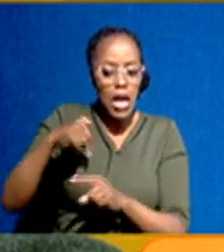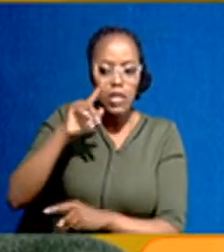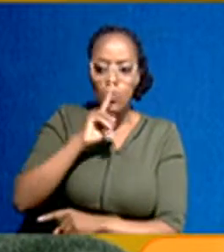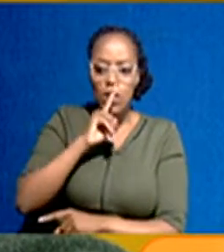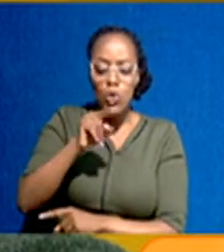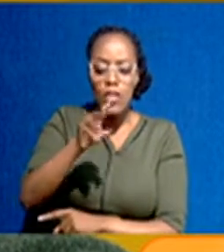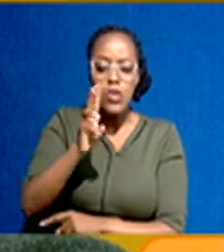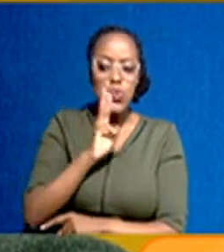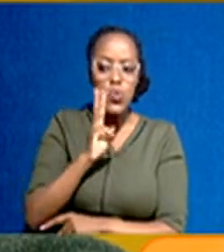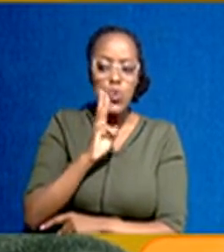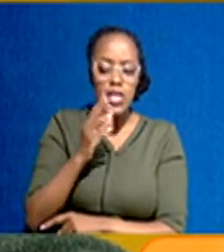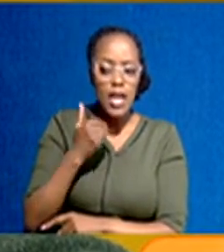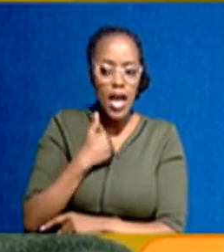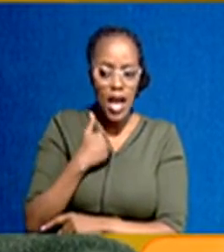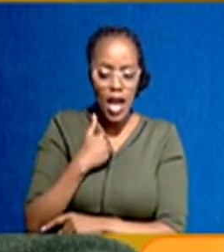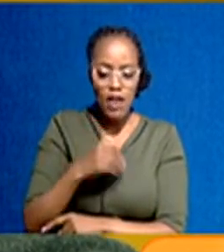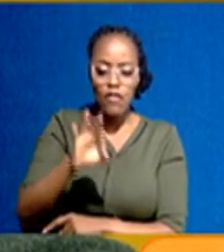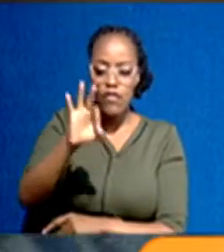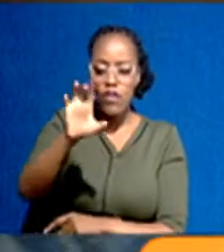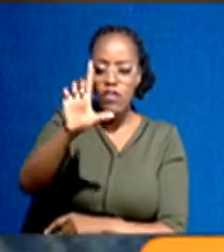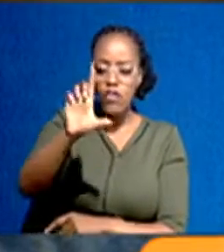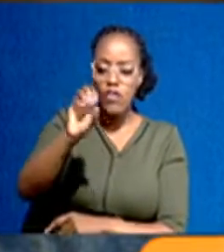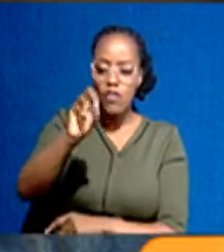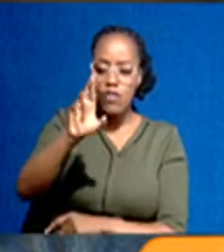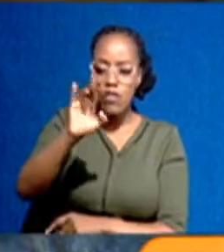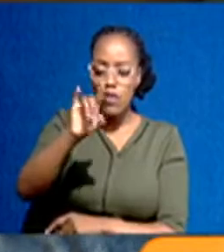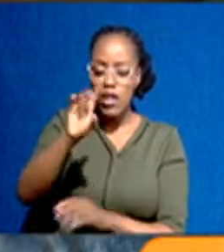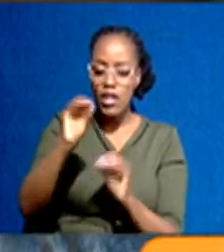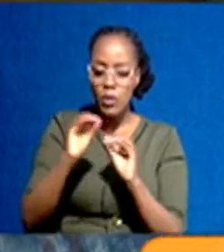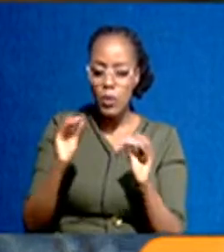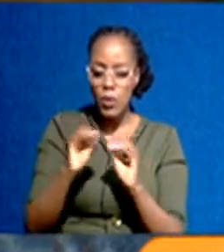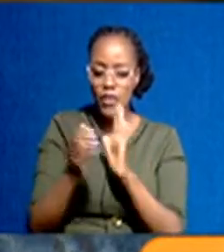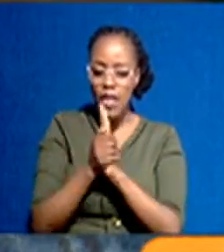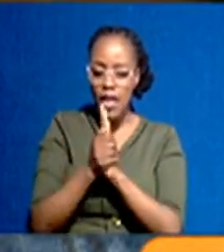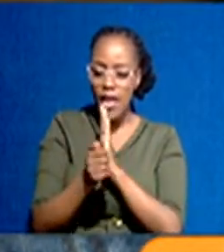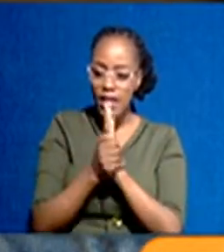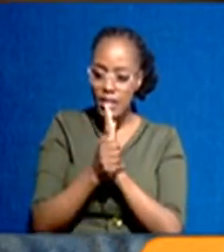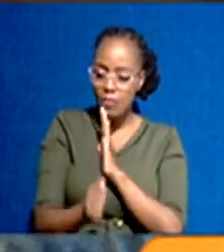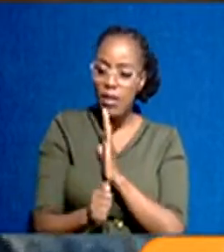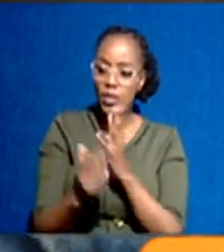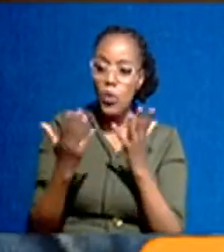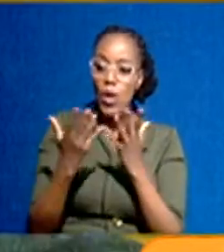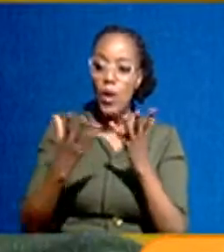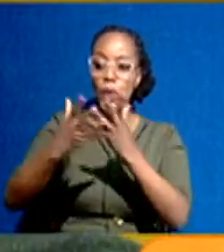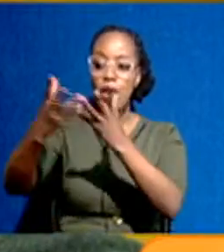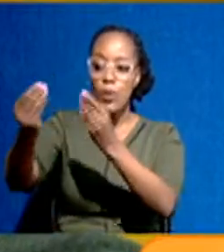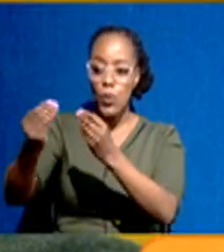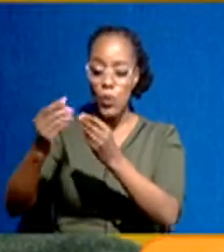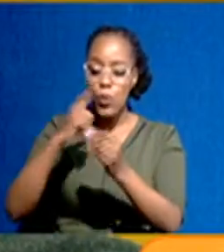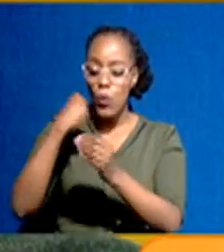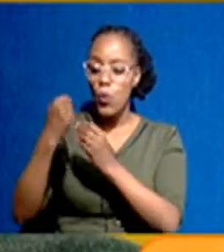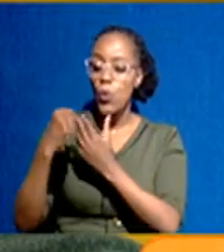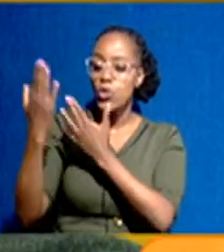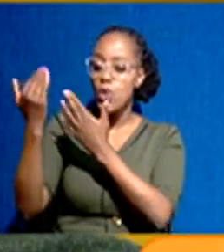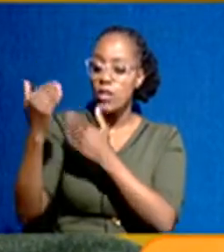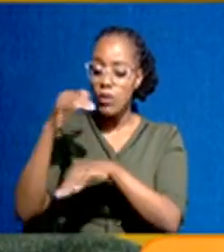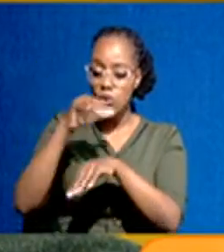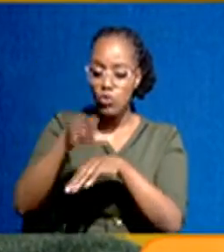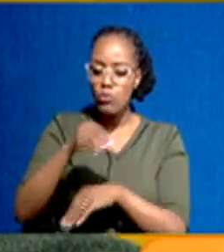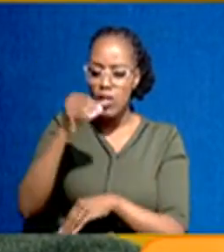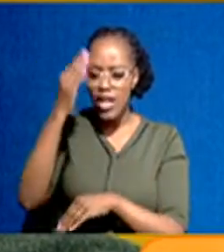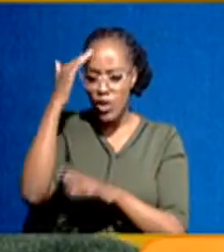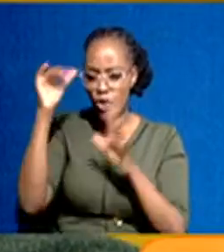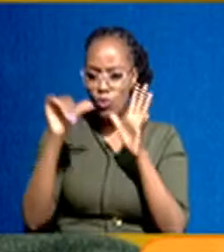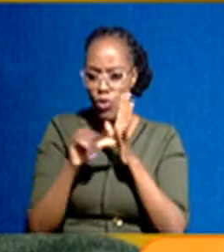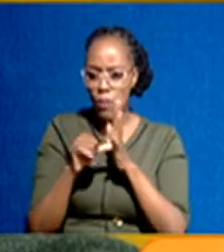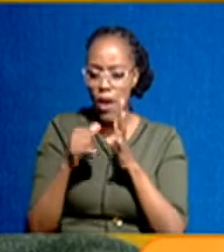that water doesn't contain fluoride? The experts, the doctors that you go to, they're the ones you expect them to pick out if there's a problem.